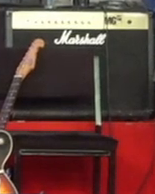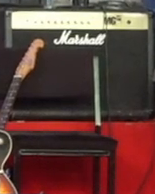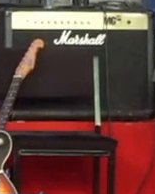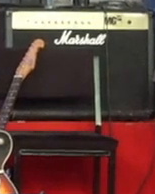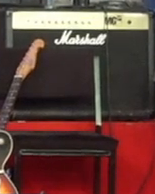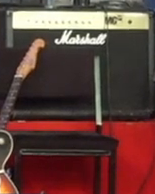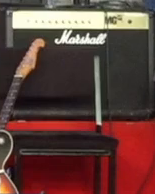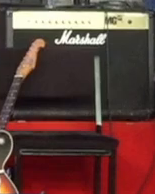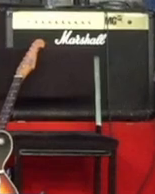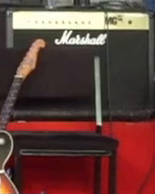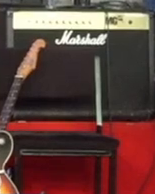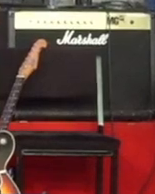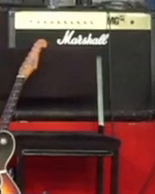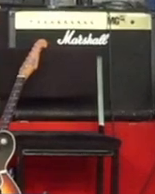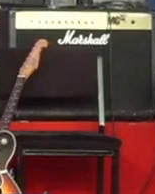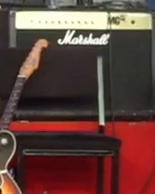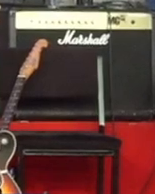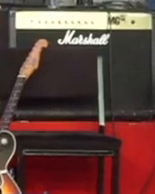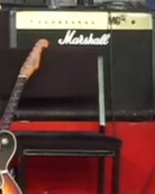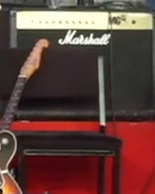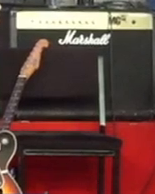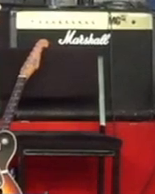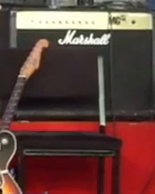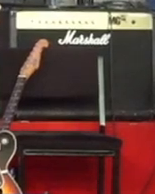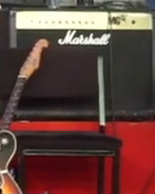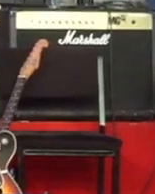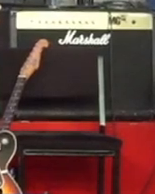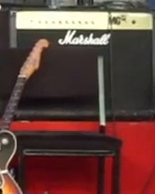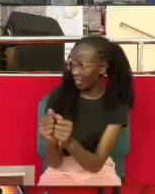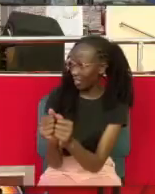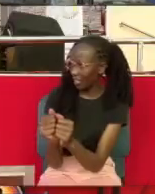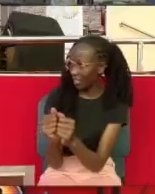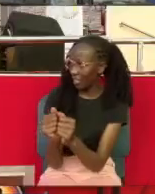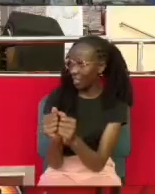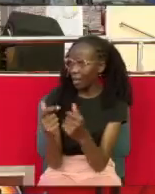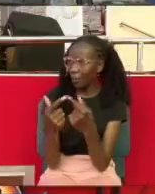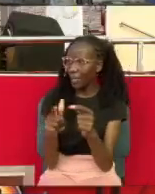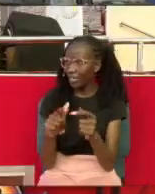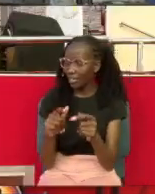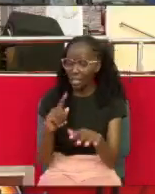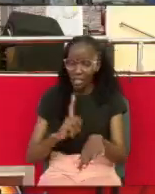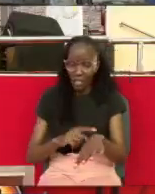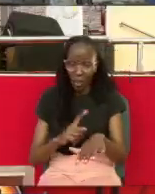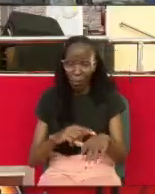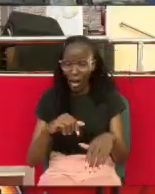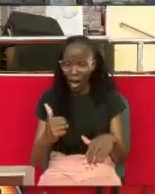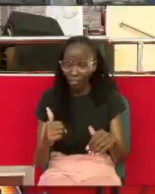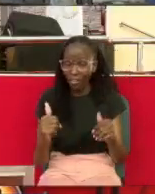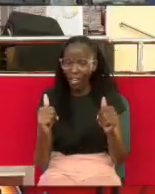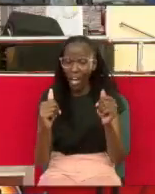Because I healed 10 of you, but immediately the 9 were left there.